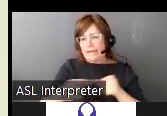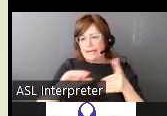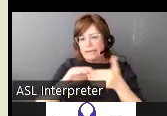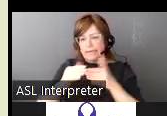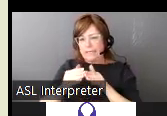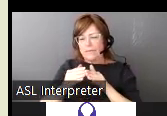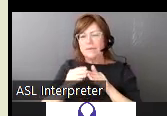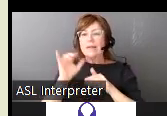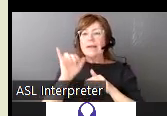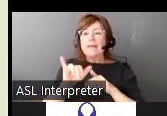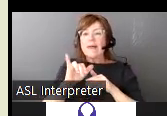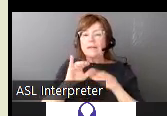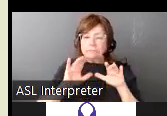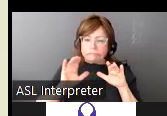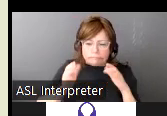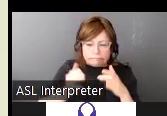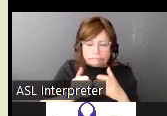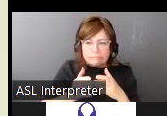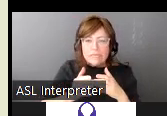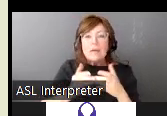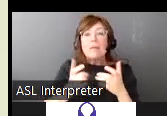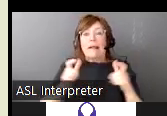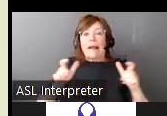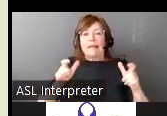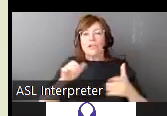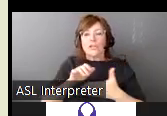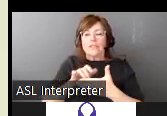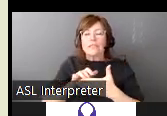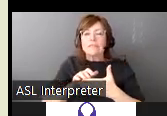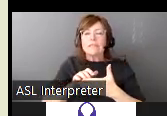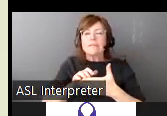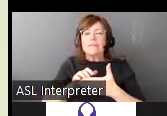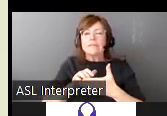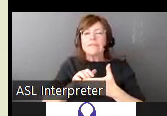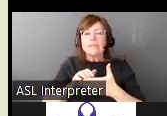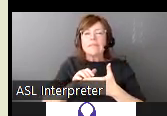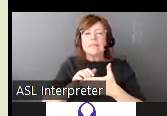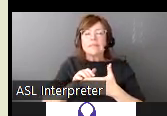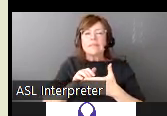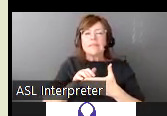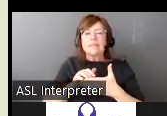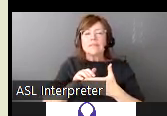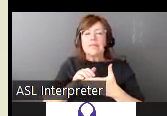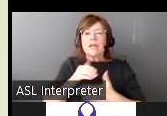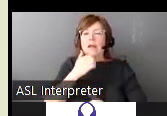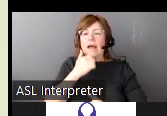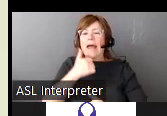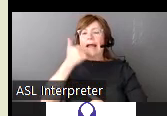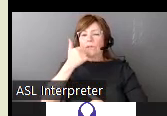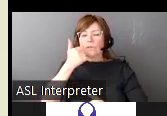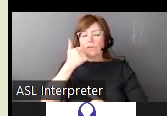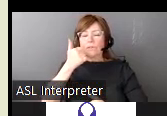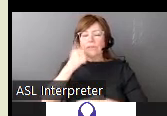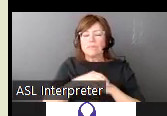study, which is which examines the elder abuse risk factors with 2 recent and